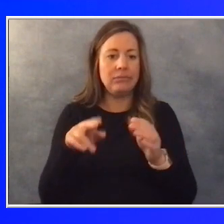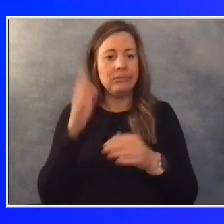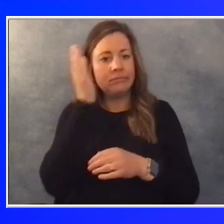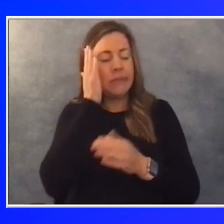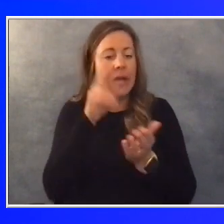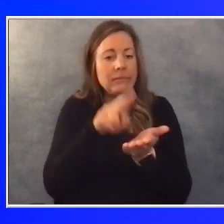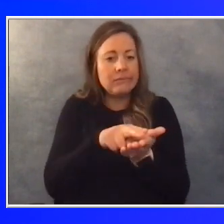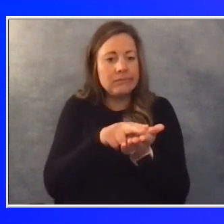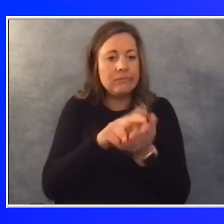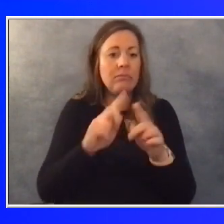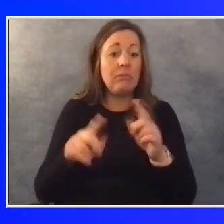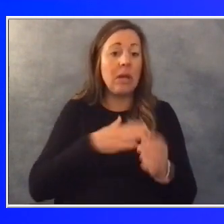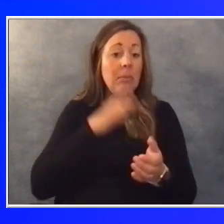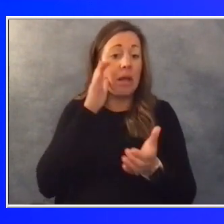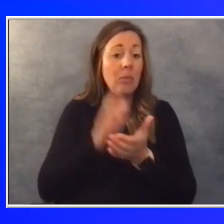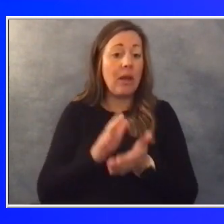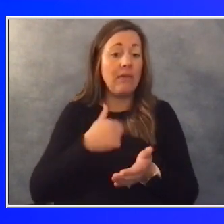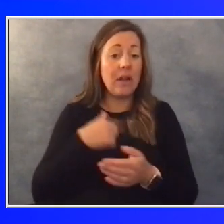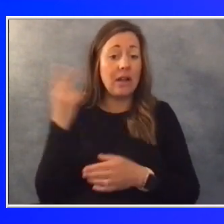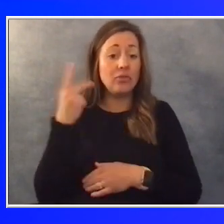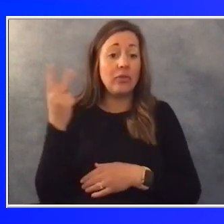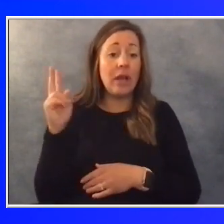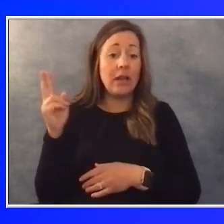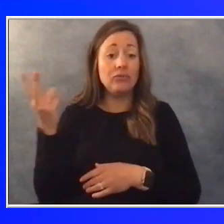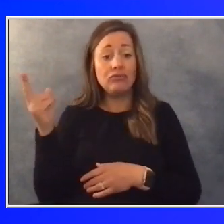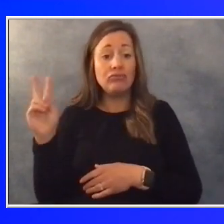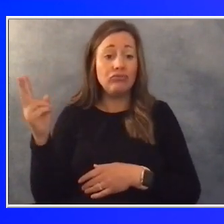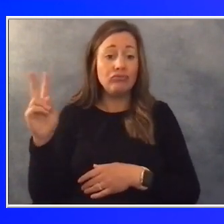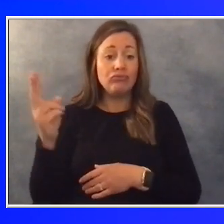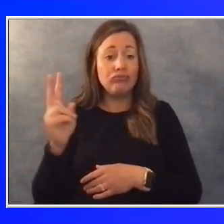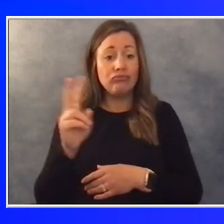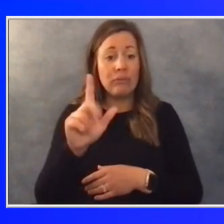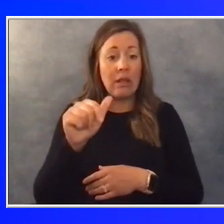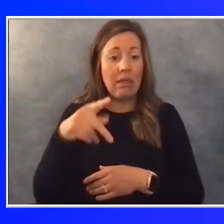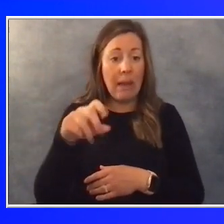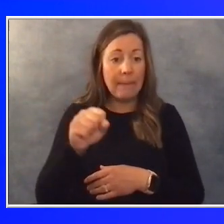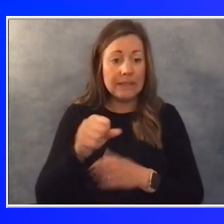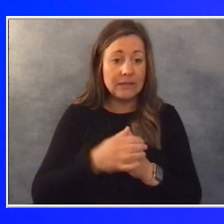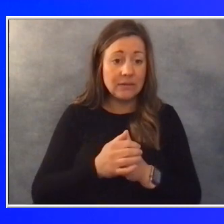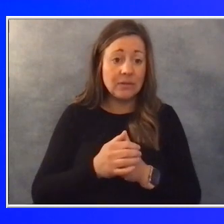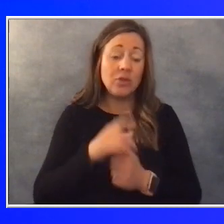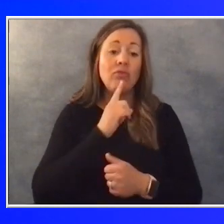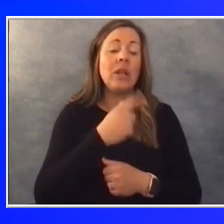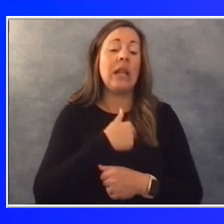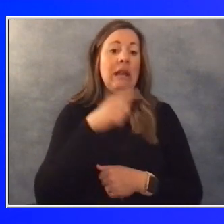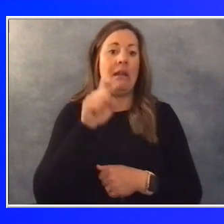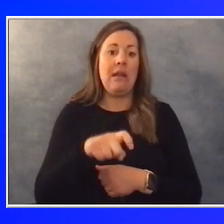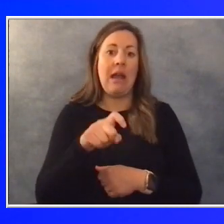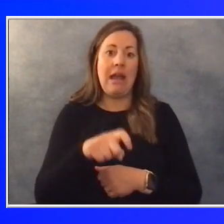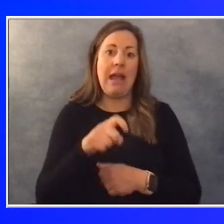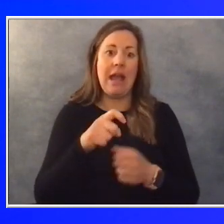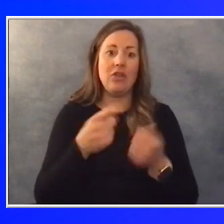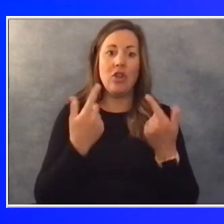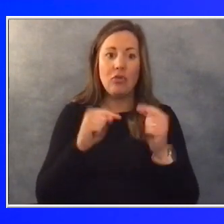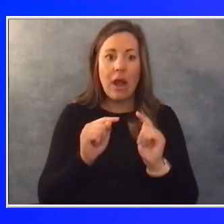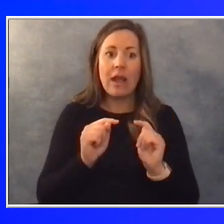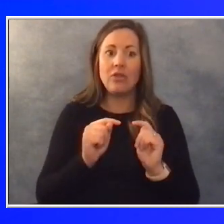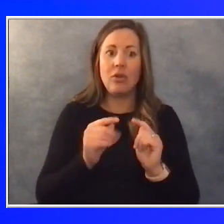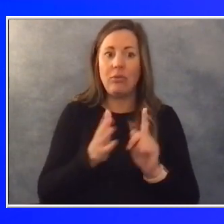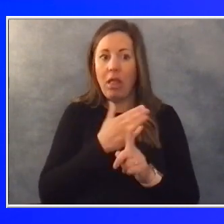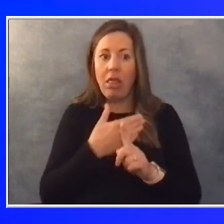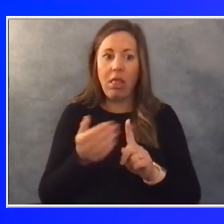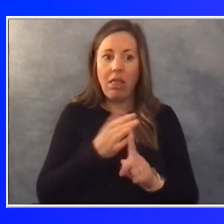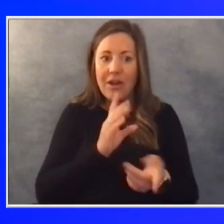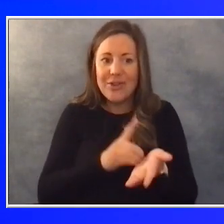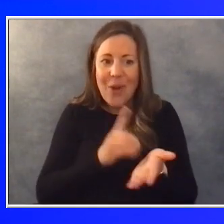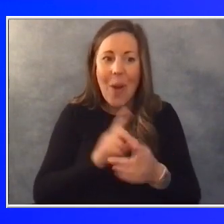walked laps, and then I had to really do some fast talking, but I also asked if